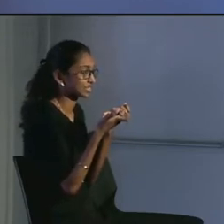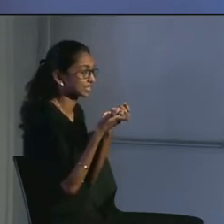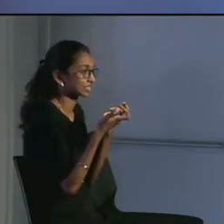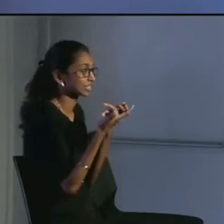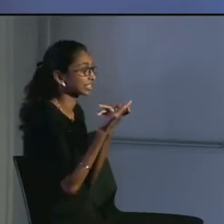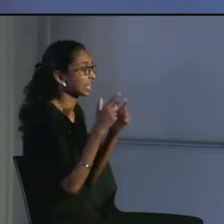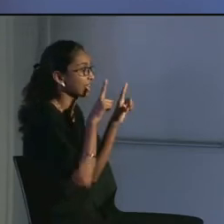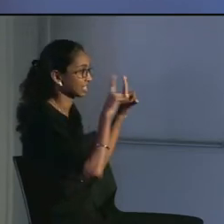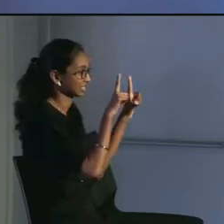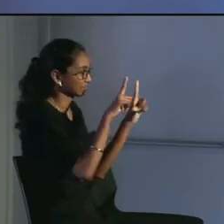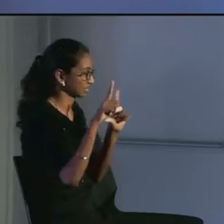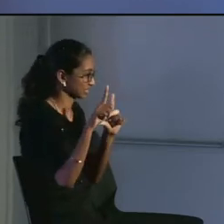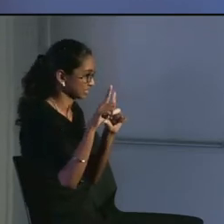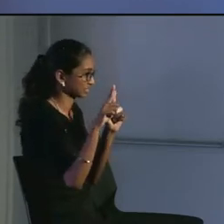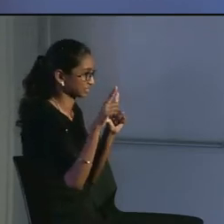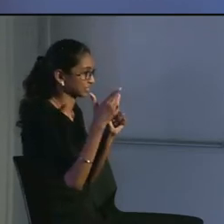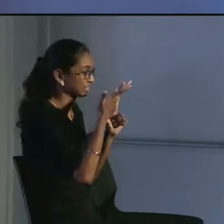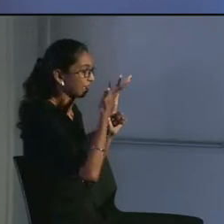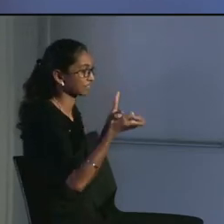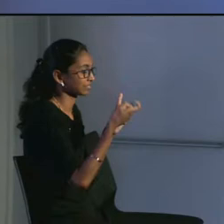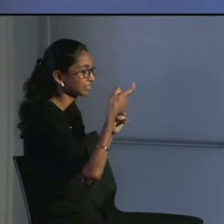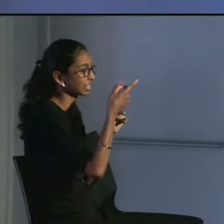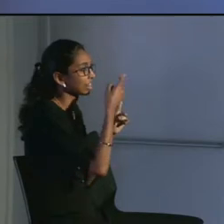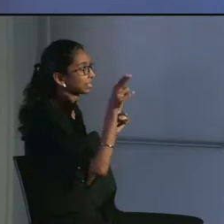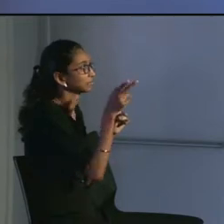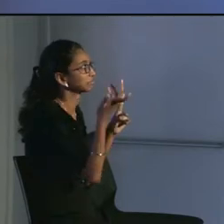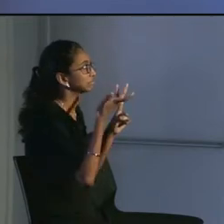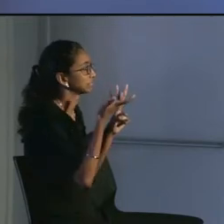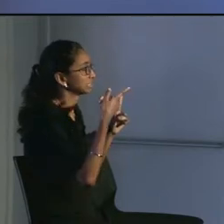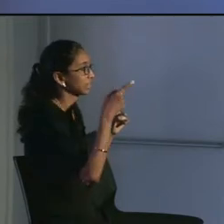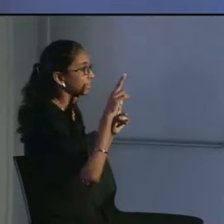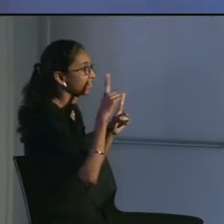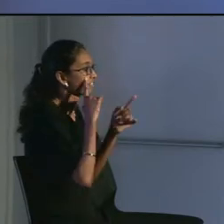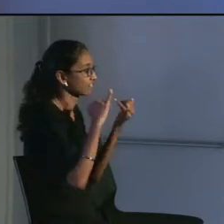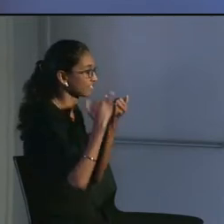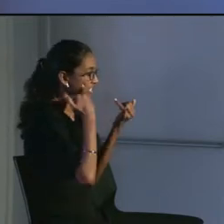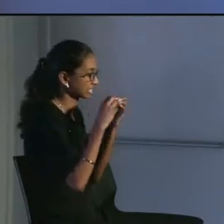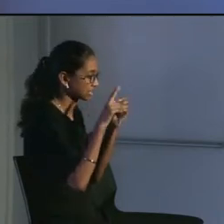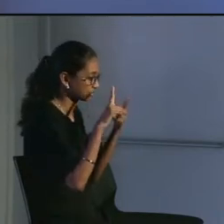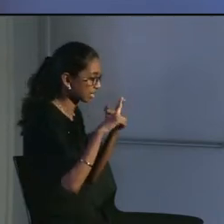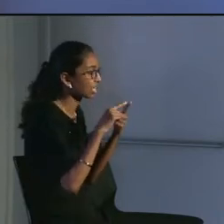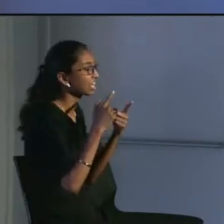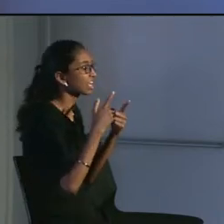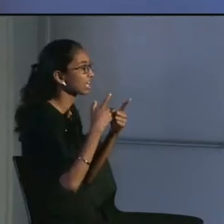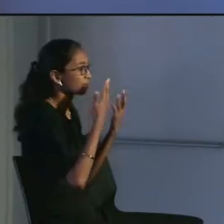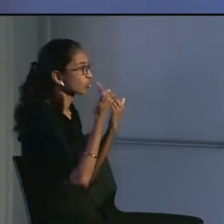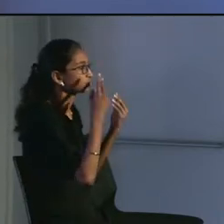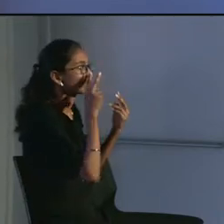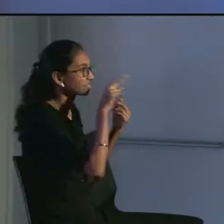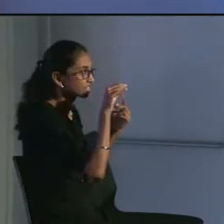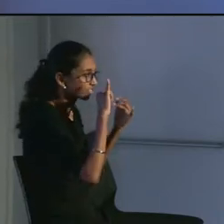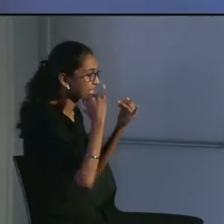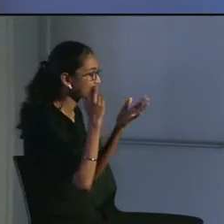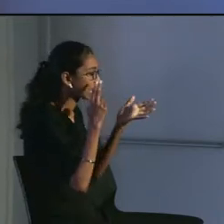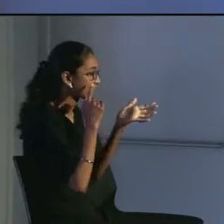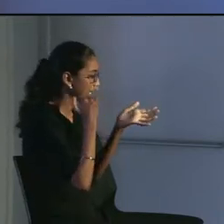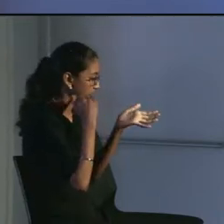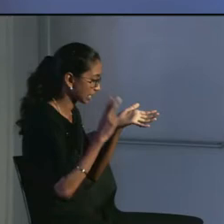the exhibition up there is called Visible Invisible, and I like to use the term